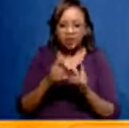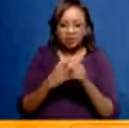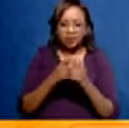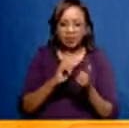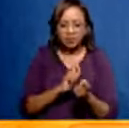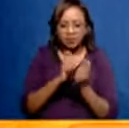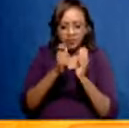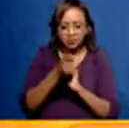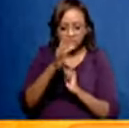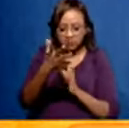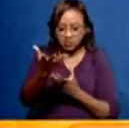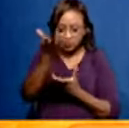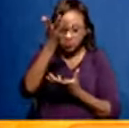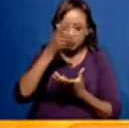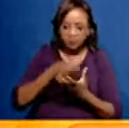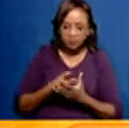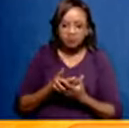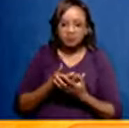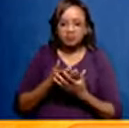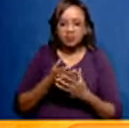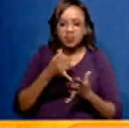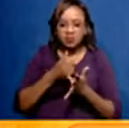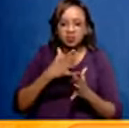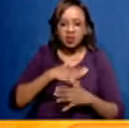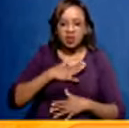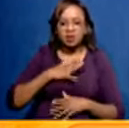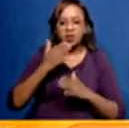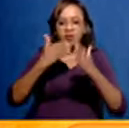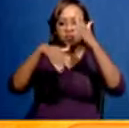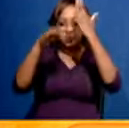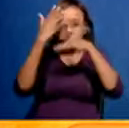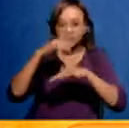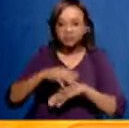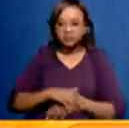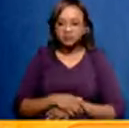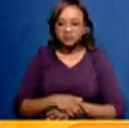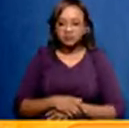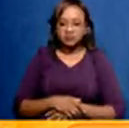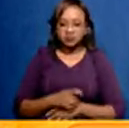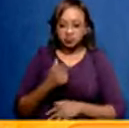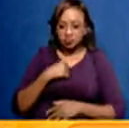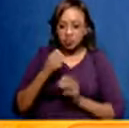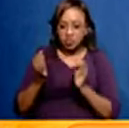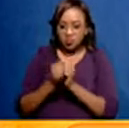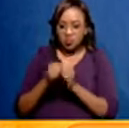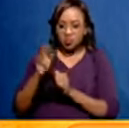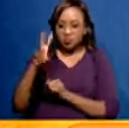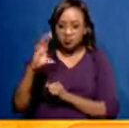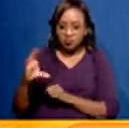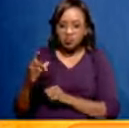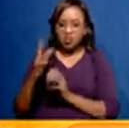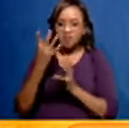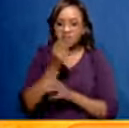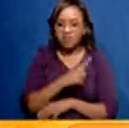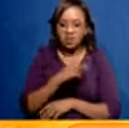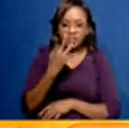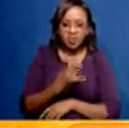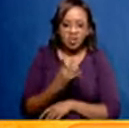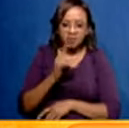in our university. I'm going with Vice Chancellor and the Chair in April to the United States to look at some of these Ivy